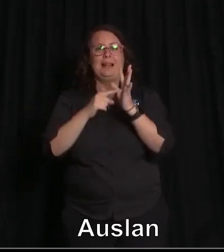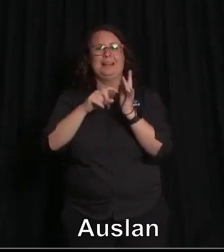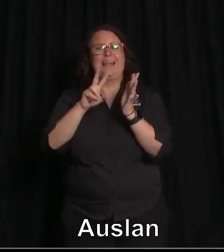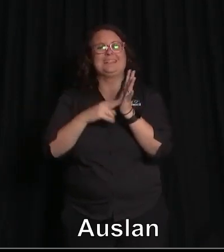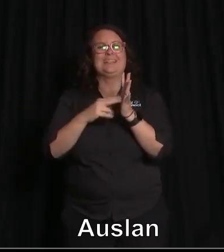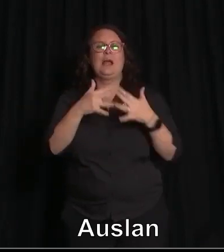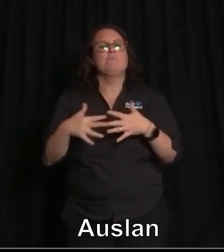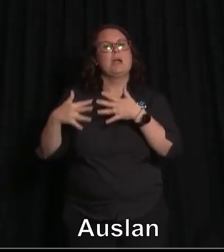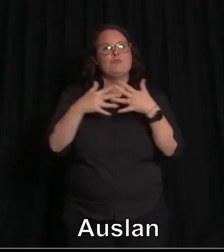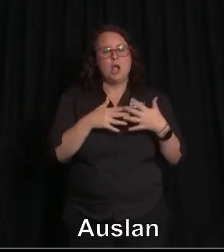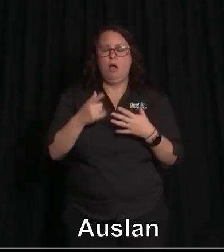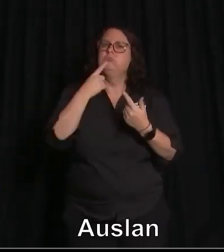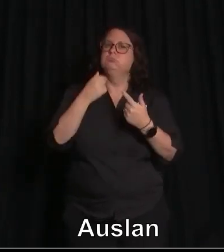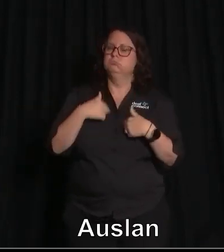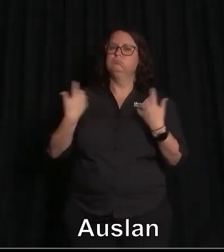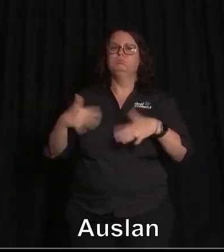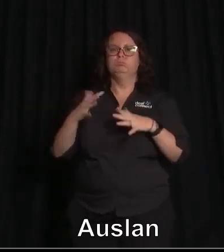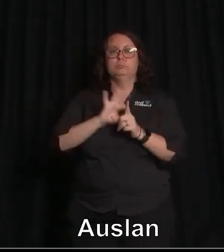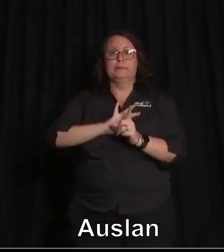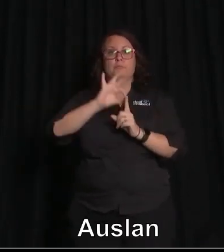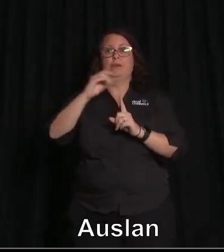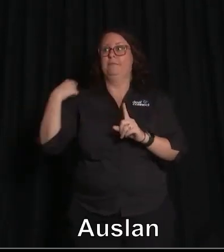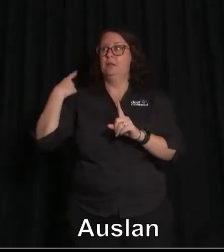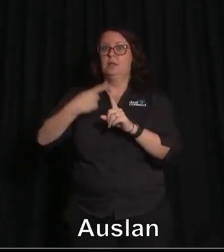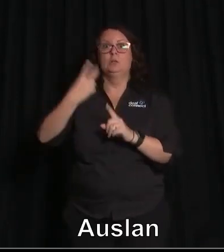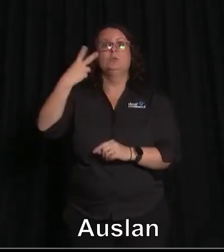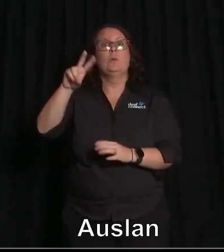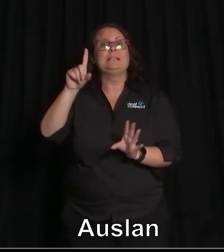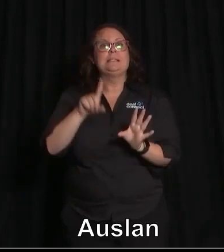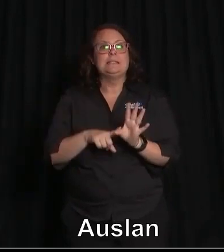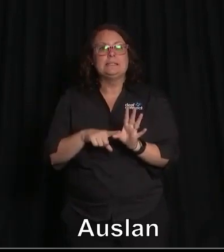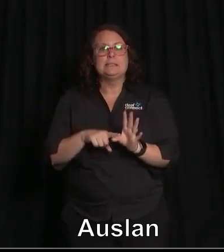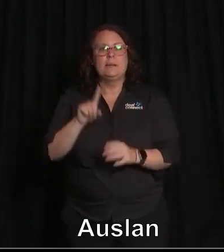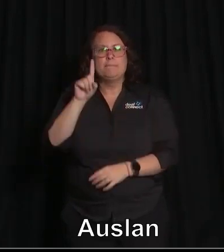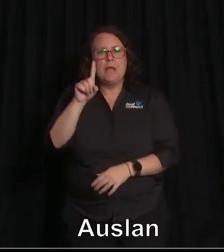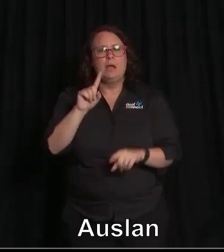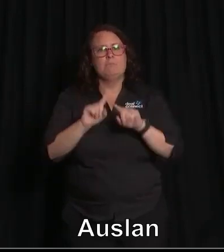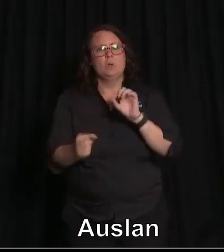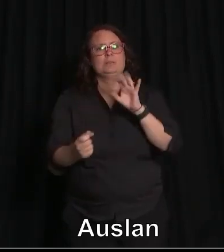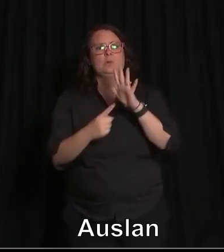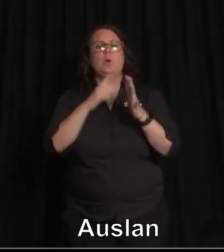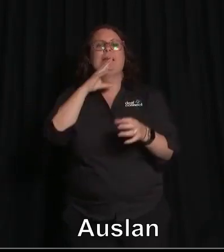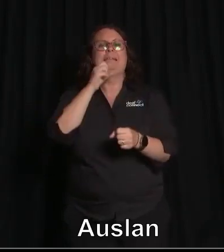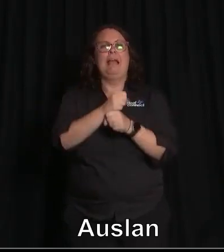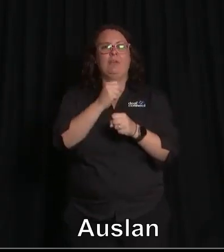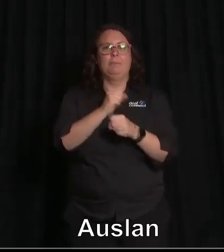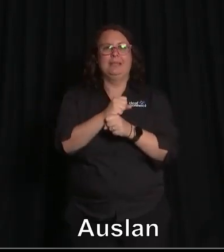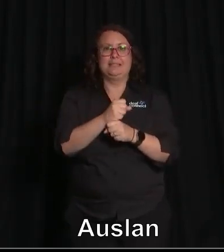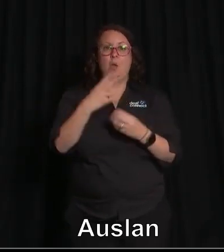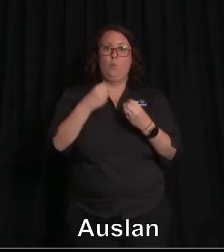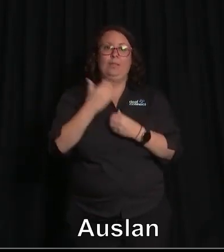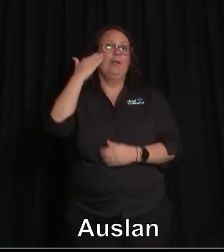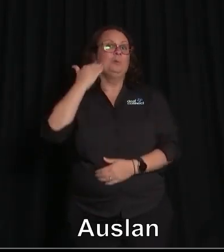significant progress has been made in the last 20 years, but most importantly, governments headed by women have